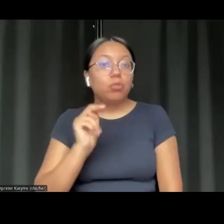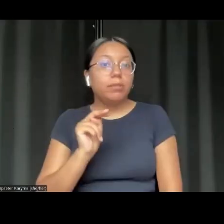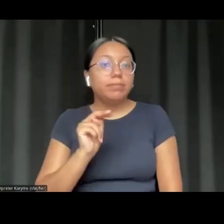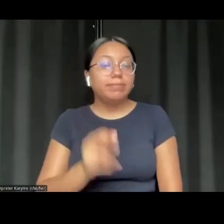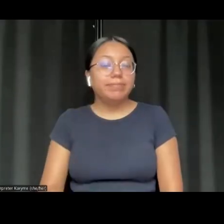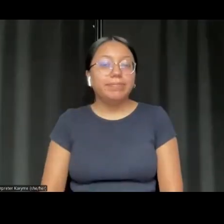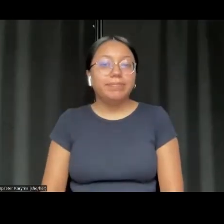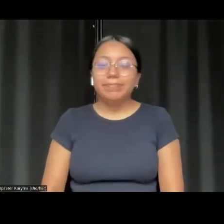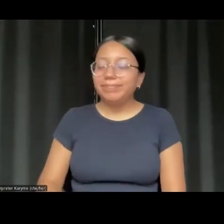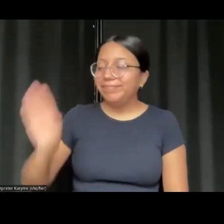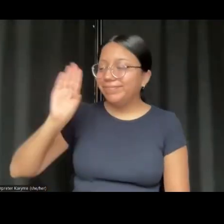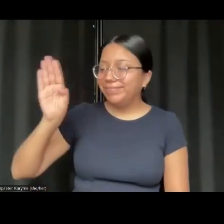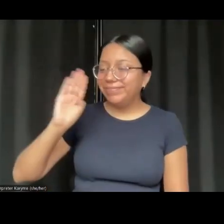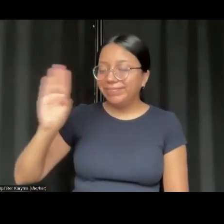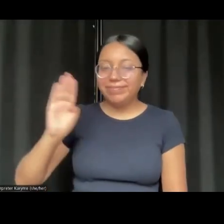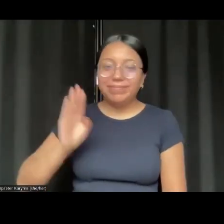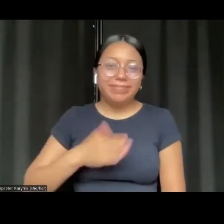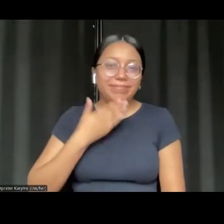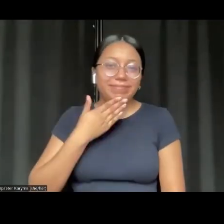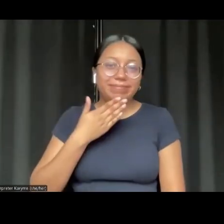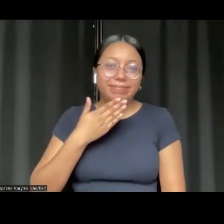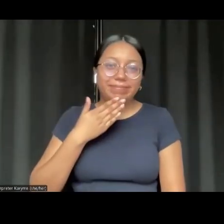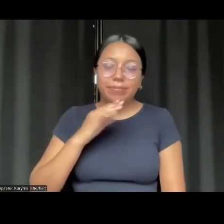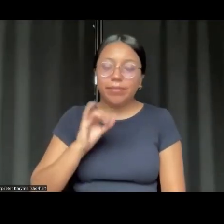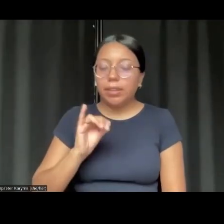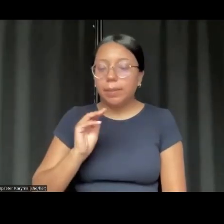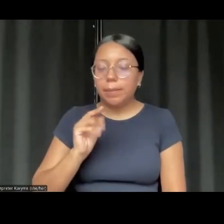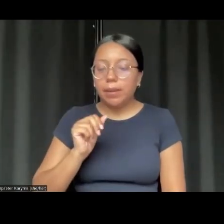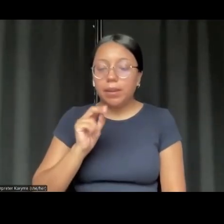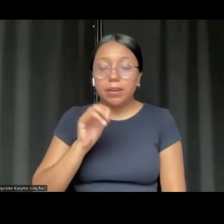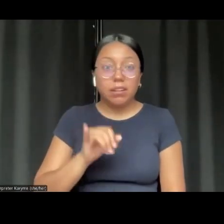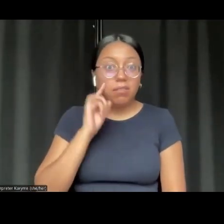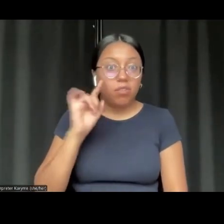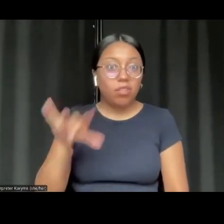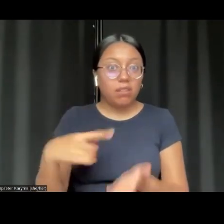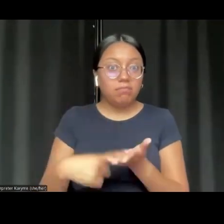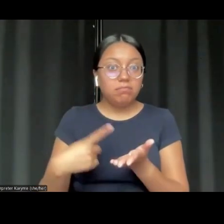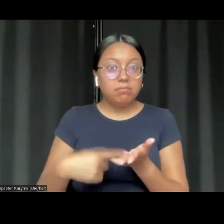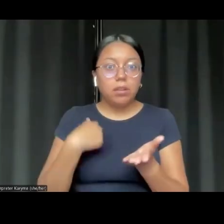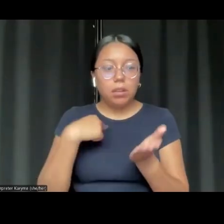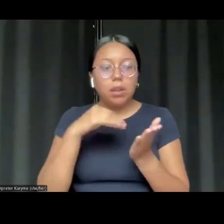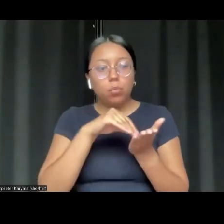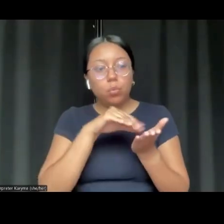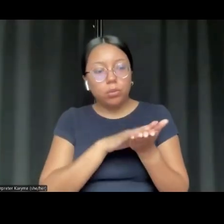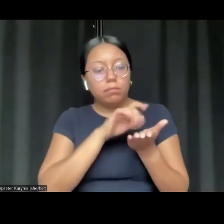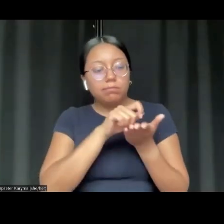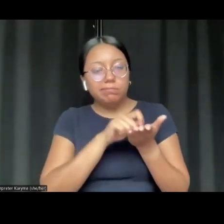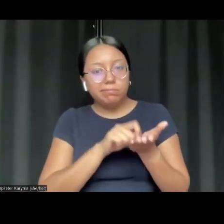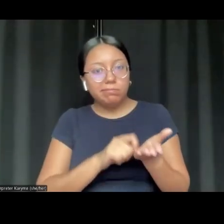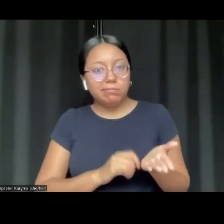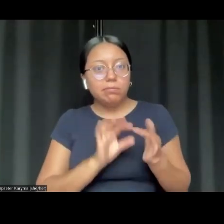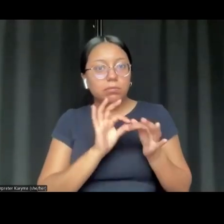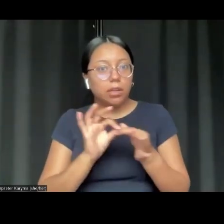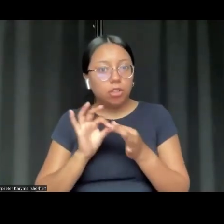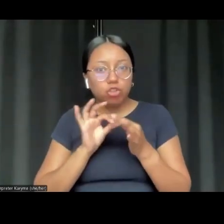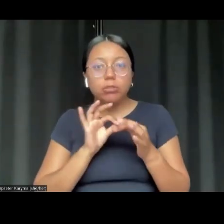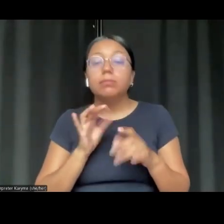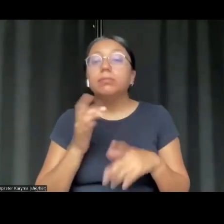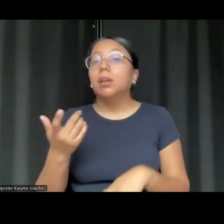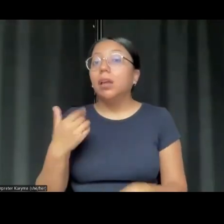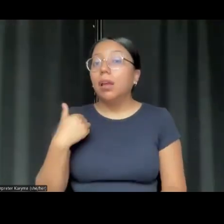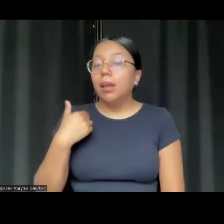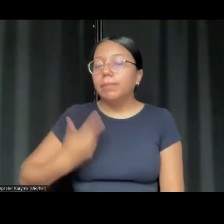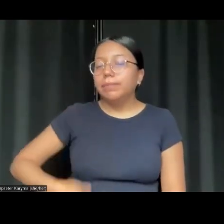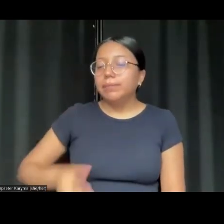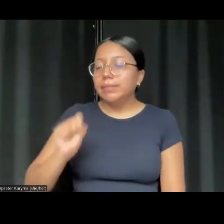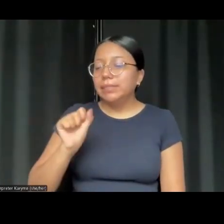Hi there, everybody. Thank you so much, Imani, for that talk. I wrote down a lot of connections here. My name is Sara Hendren, and I'm